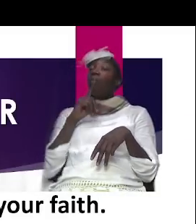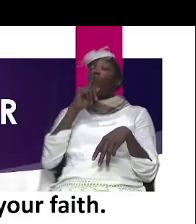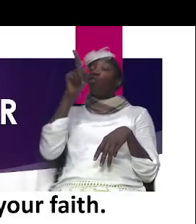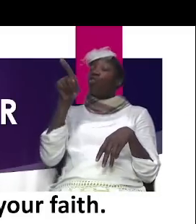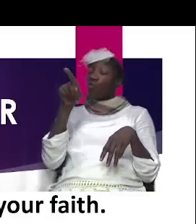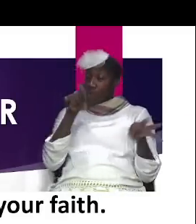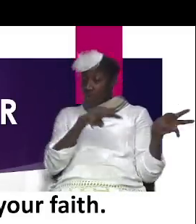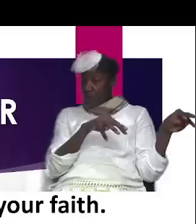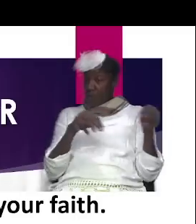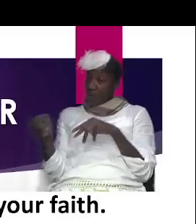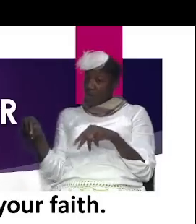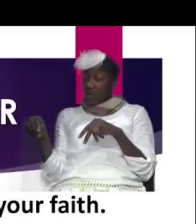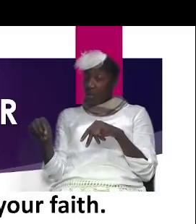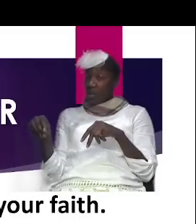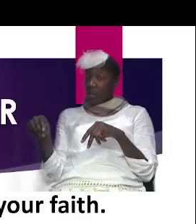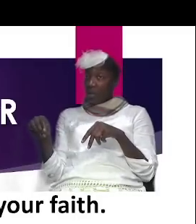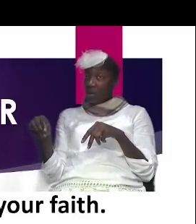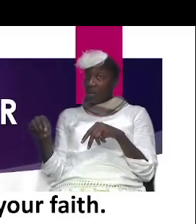walk,